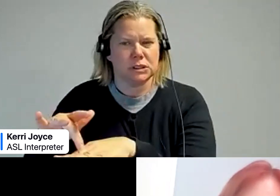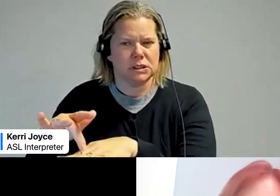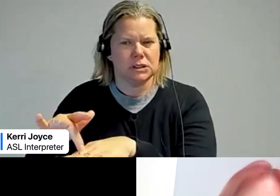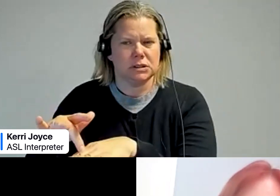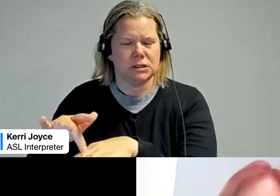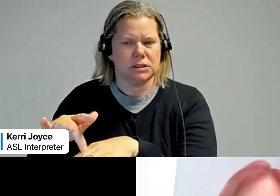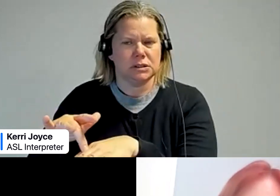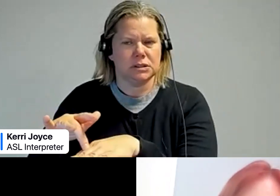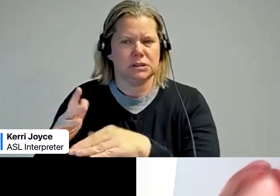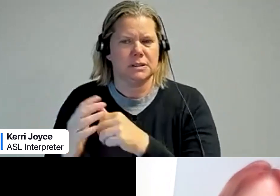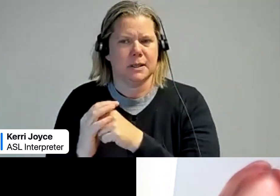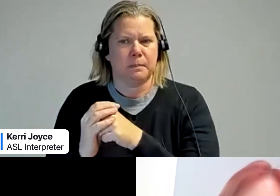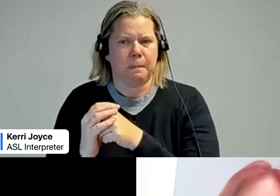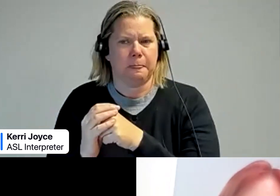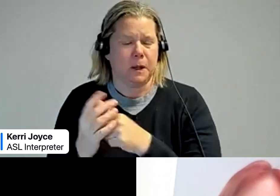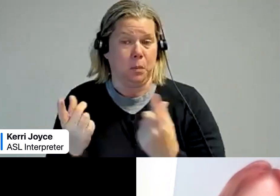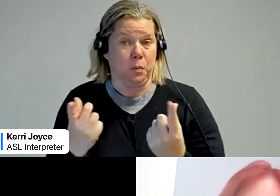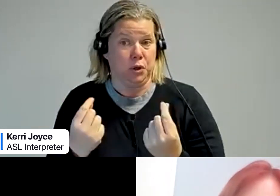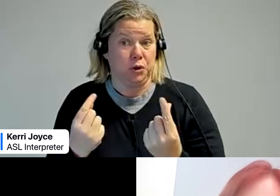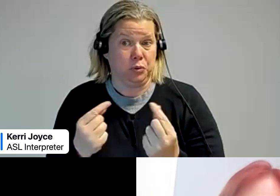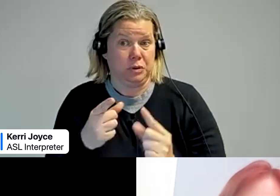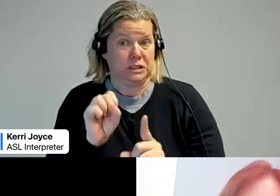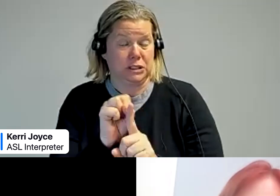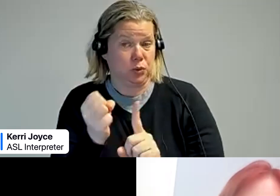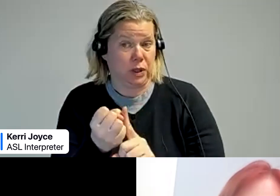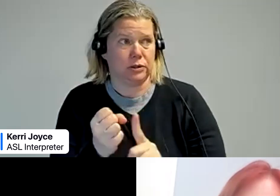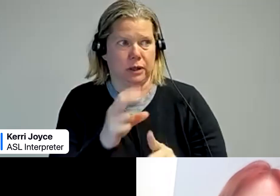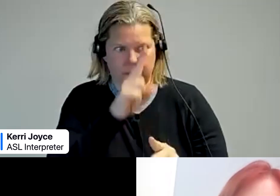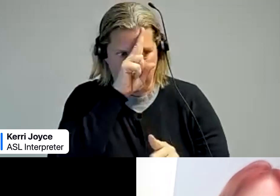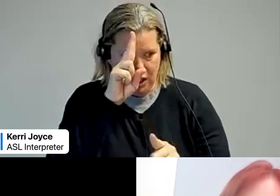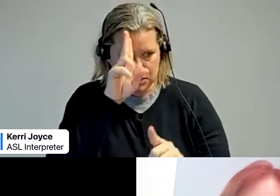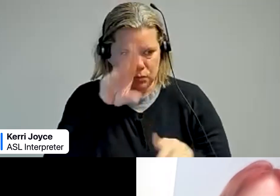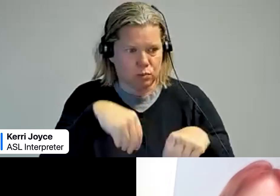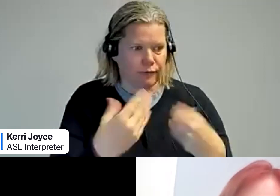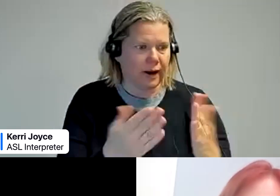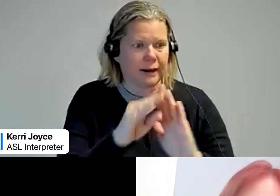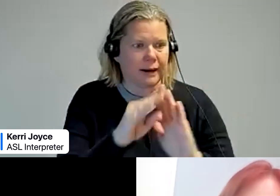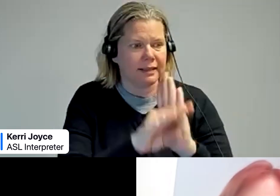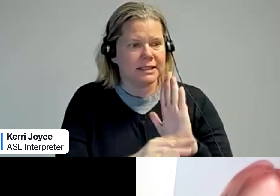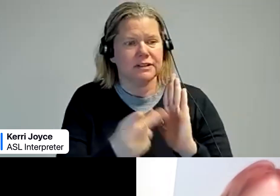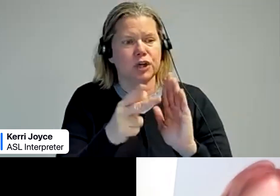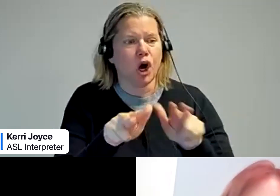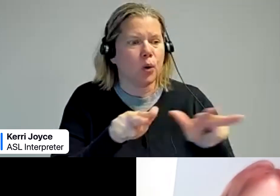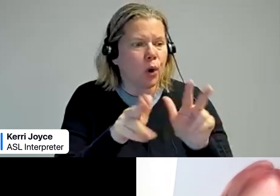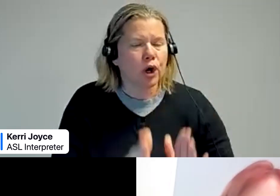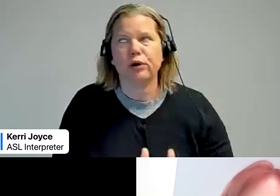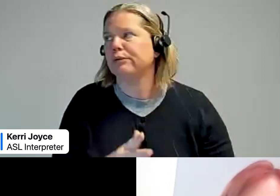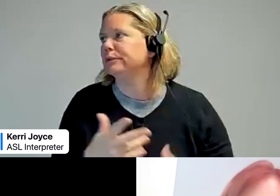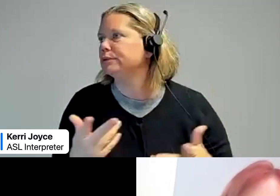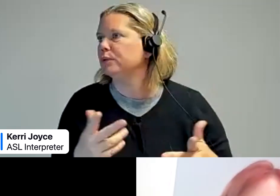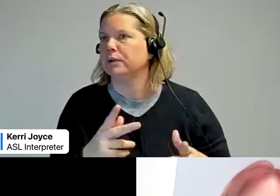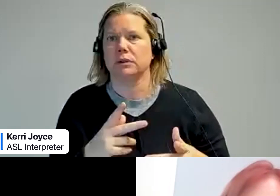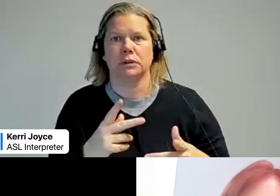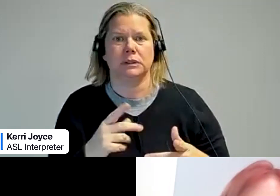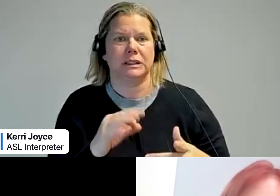of what you would do in that situation. If a hospital provides like a list of dog walkers and things for people who don't have